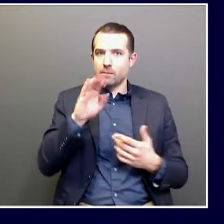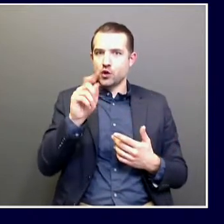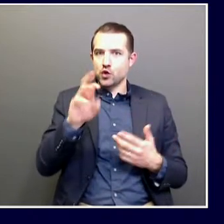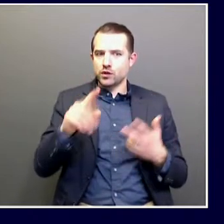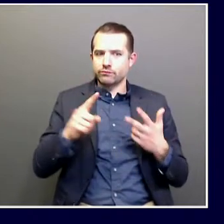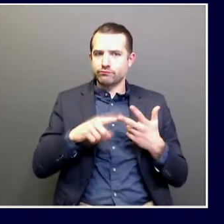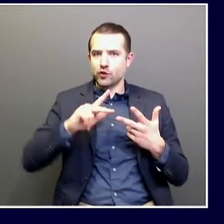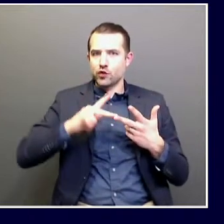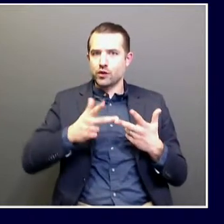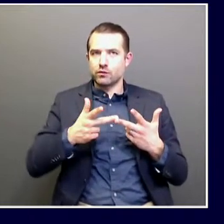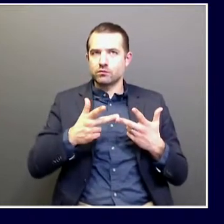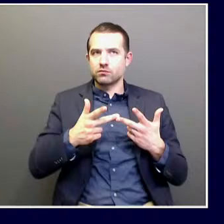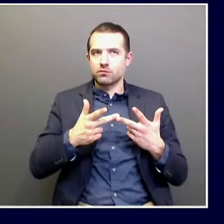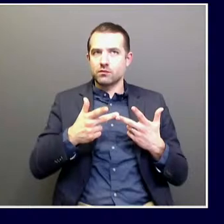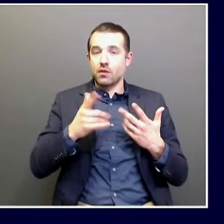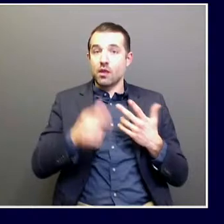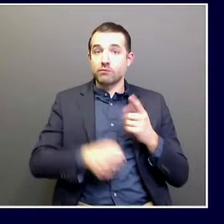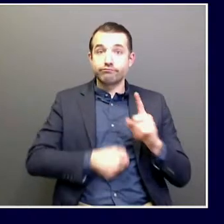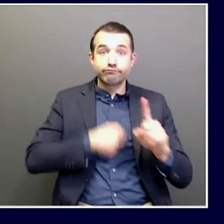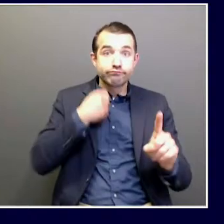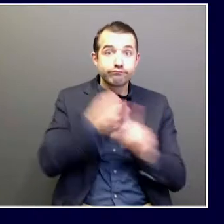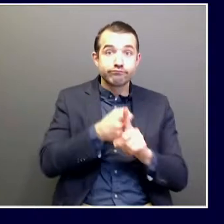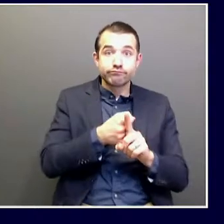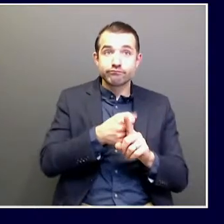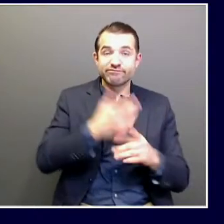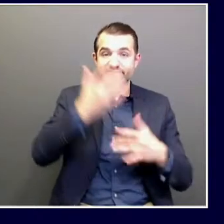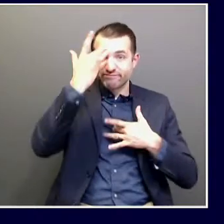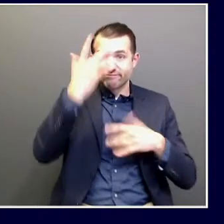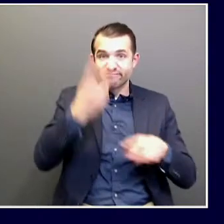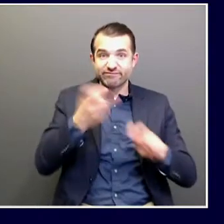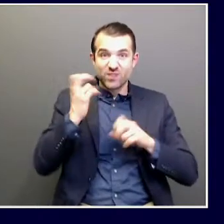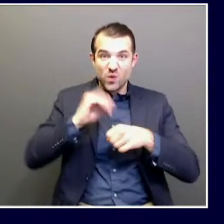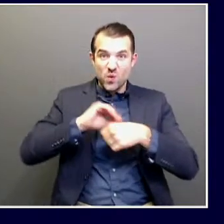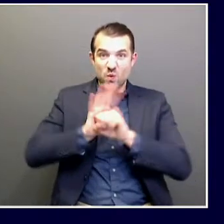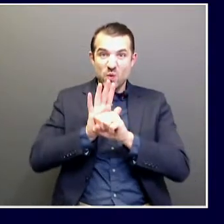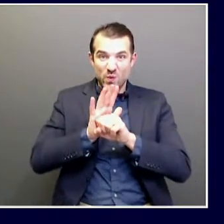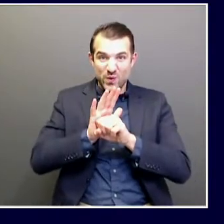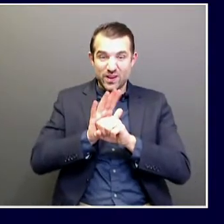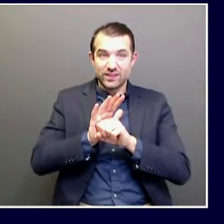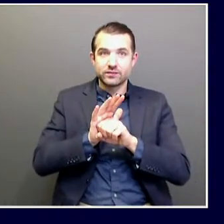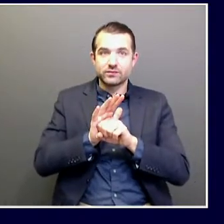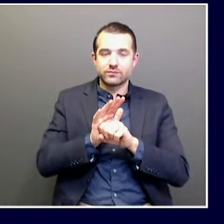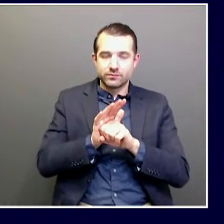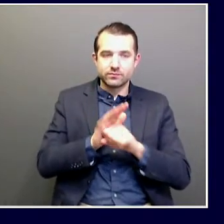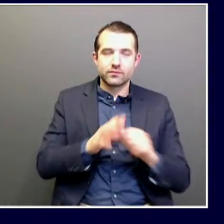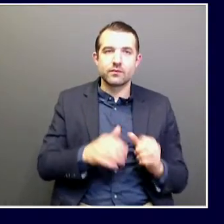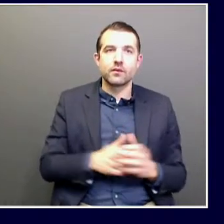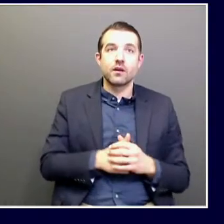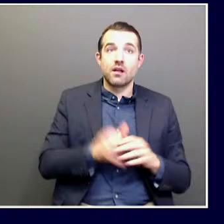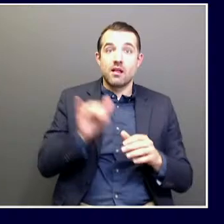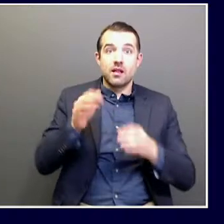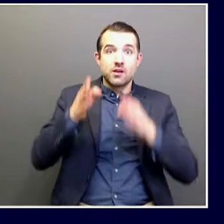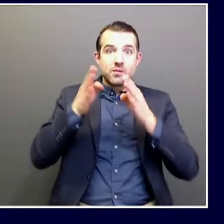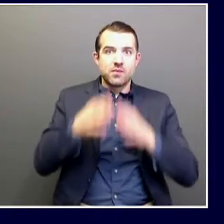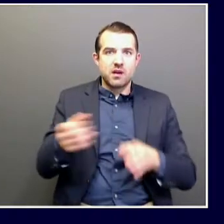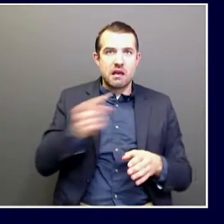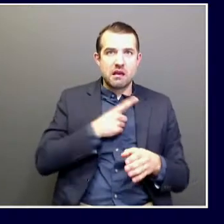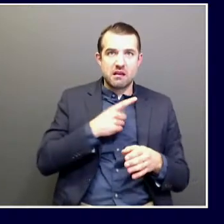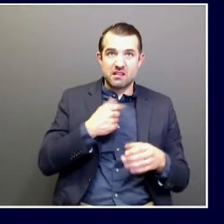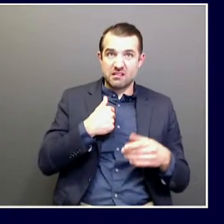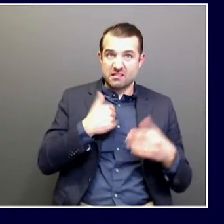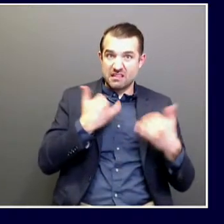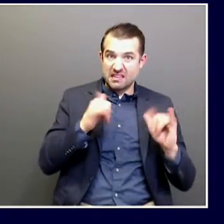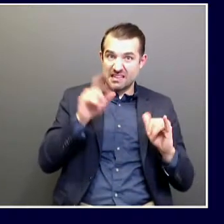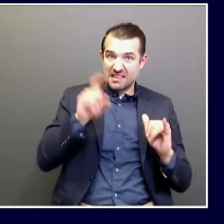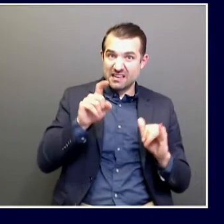for COVID. So they're wondering now, willing to get the booster, how long should you wait after a COVID diagnosis